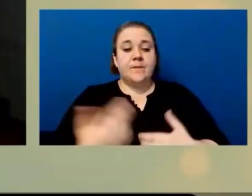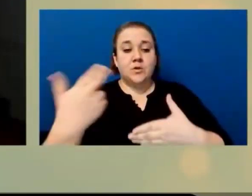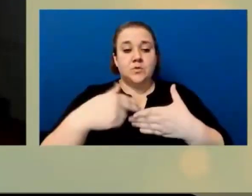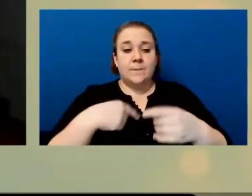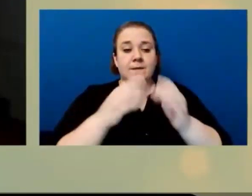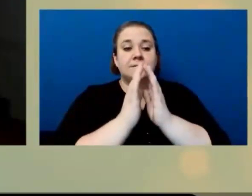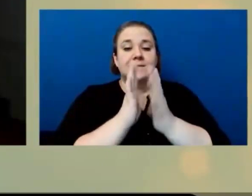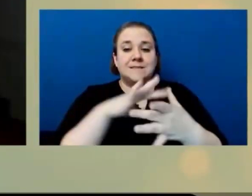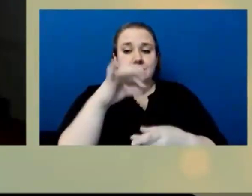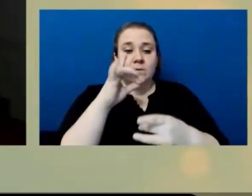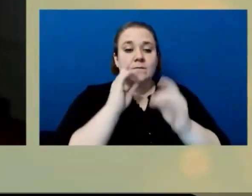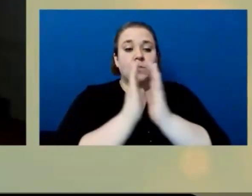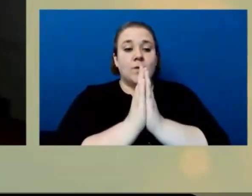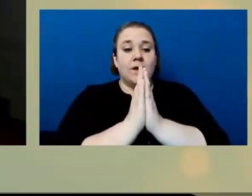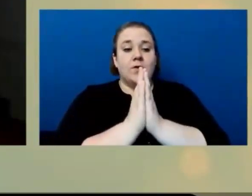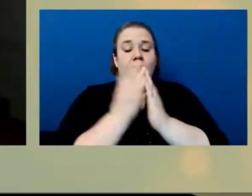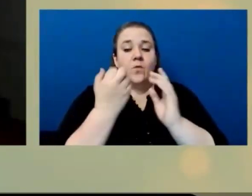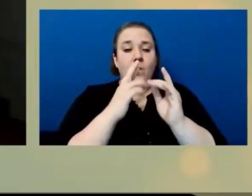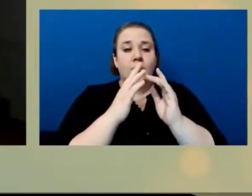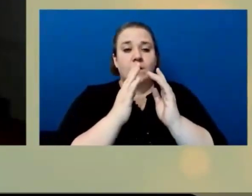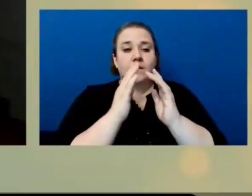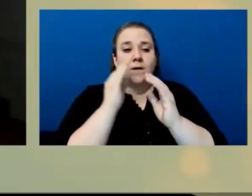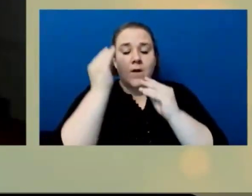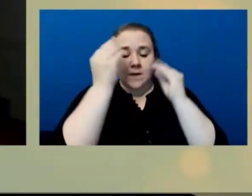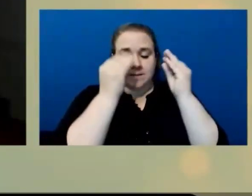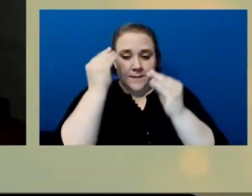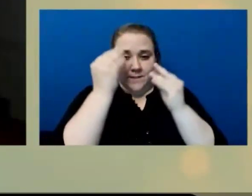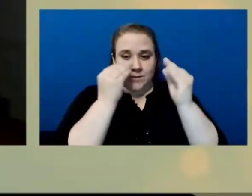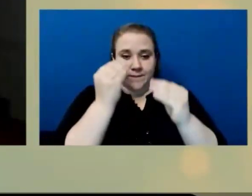the spirit of prayer or contemplation?